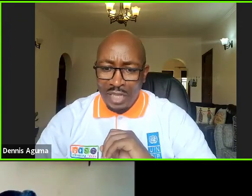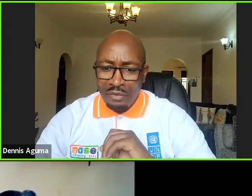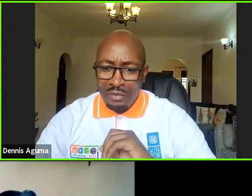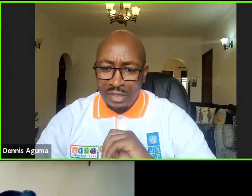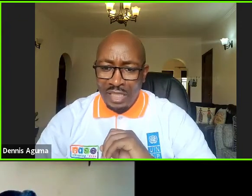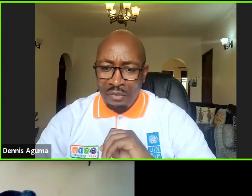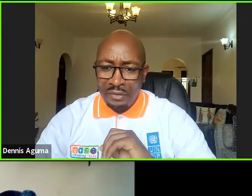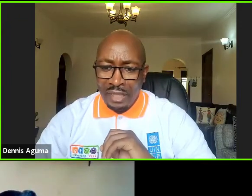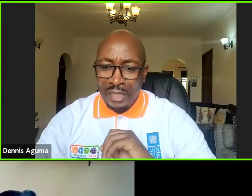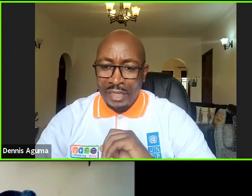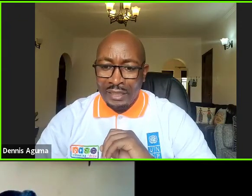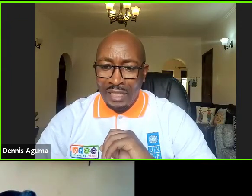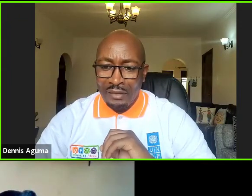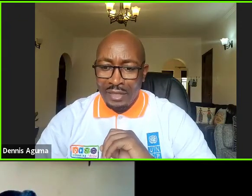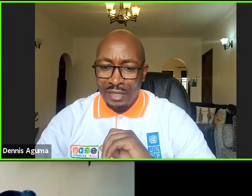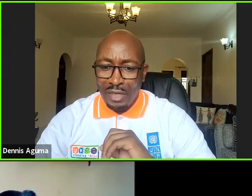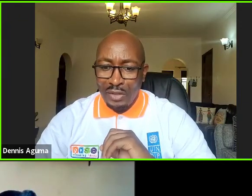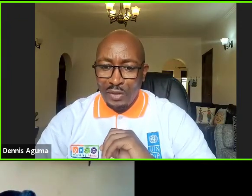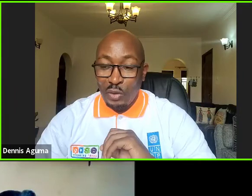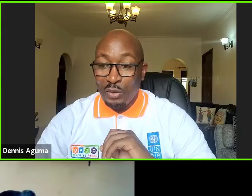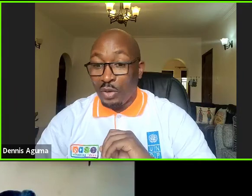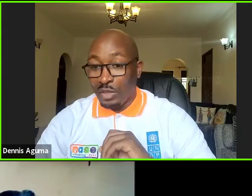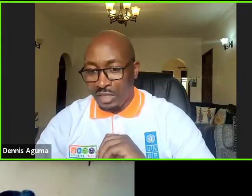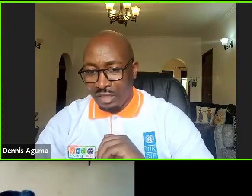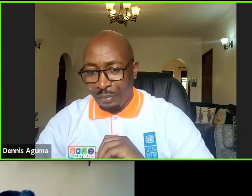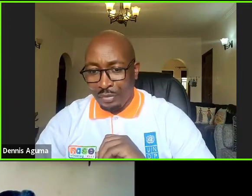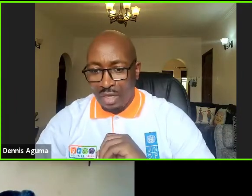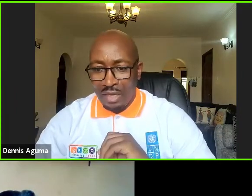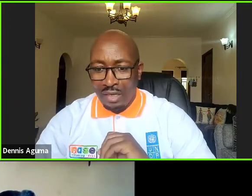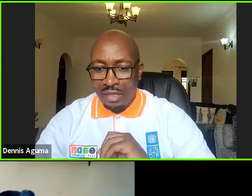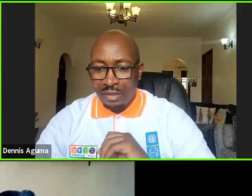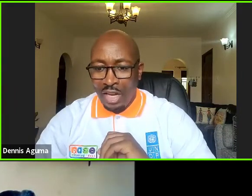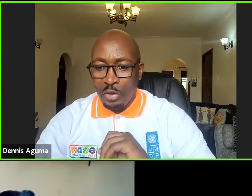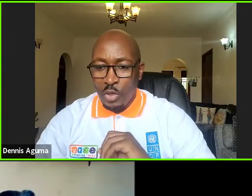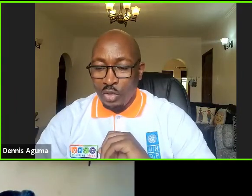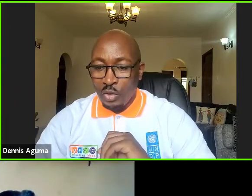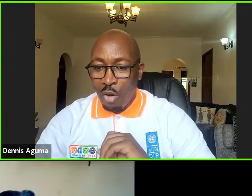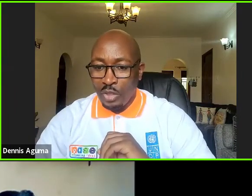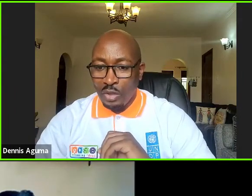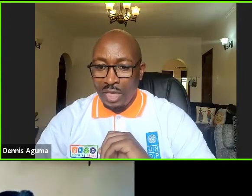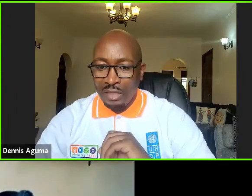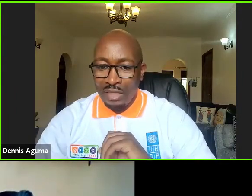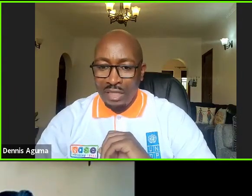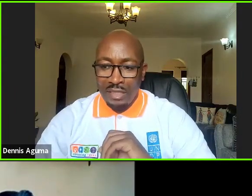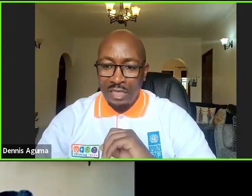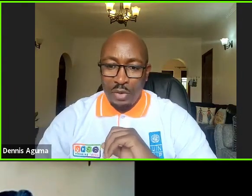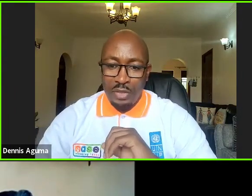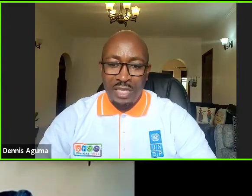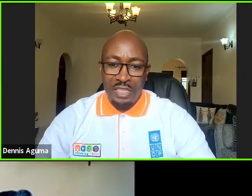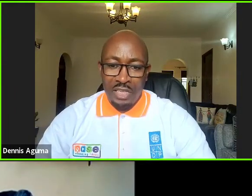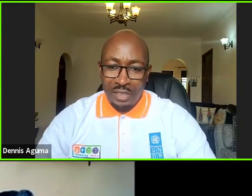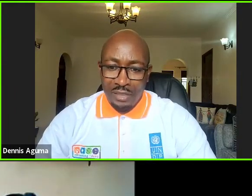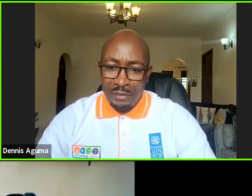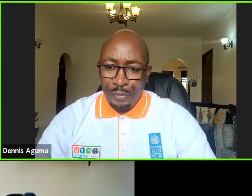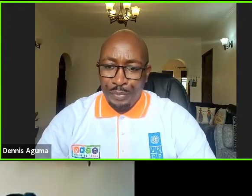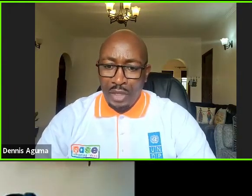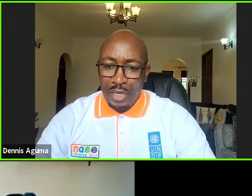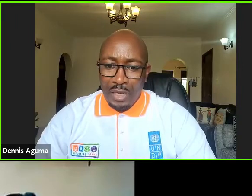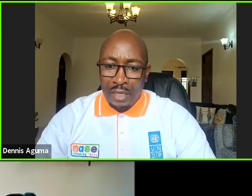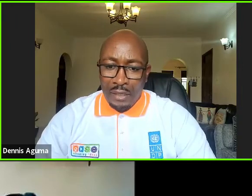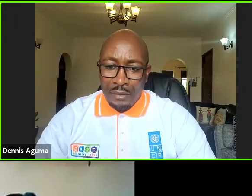by government. Did government finally get an investor to do the processing? Naomi, do you want to comment on that? Tin processing in Chikagati.